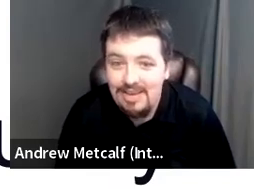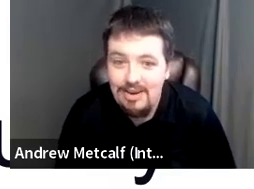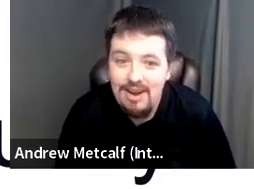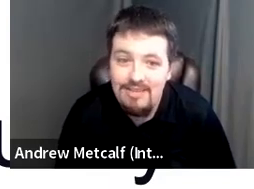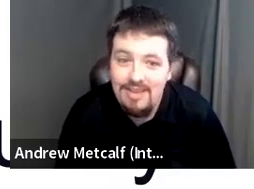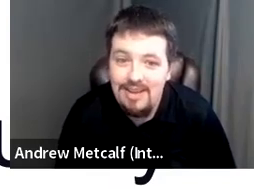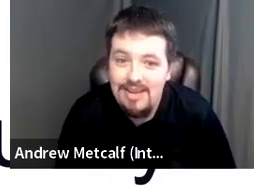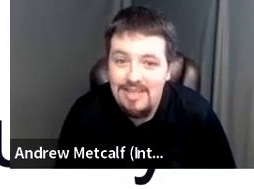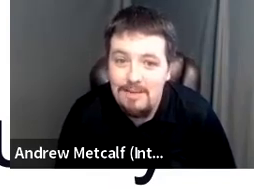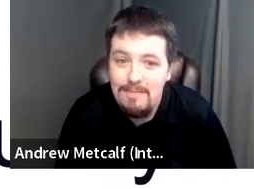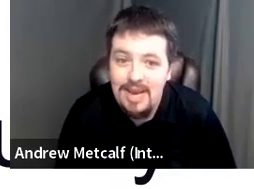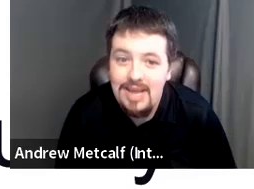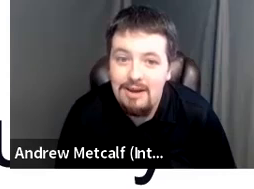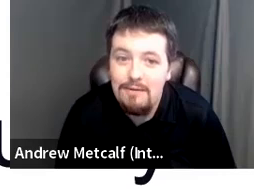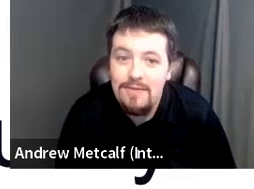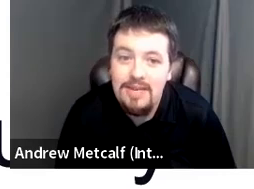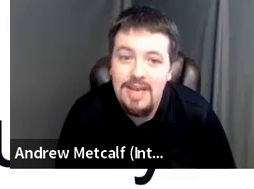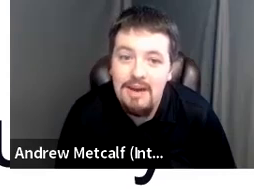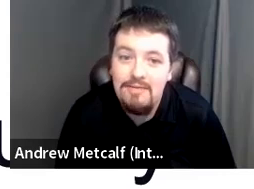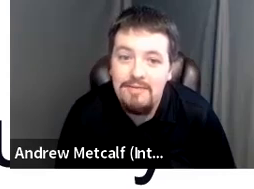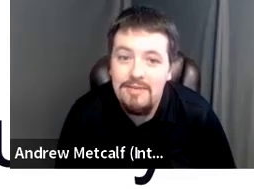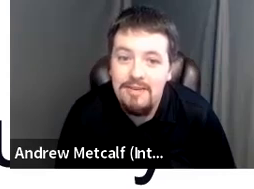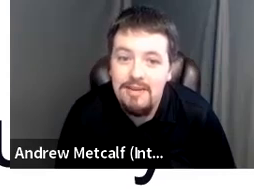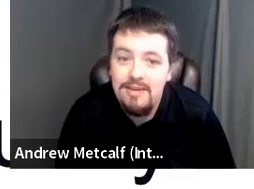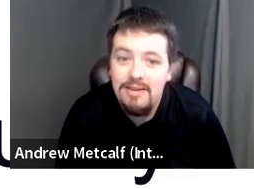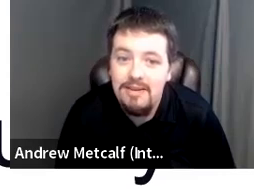It's interesting that many of the deaf